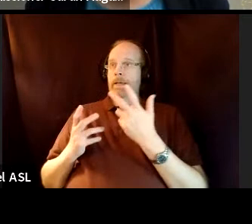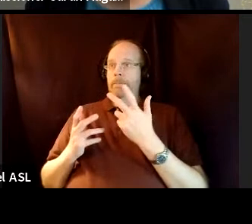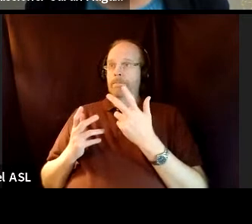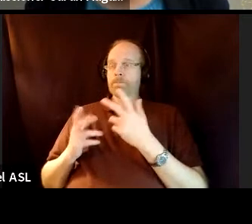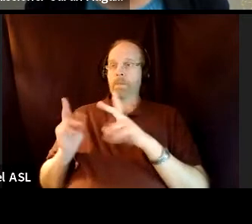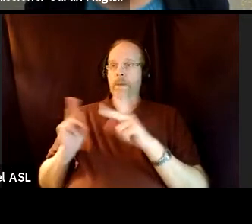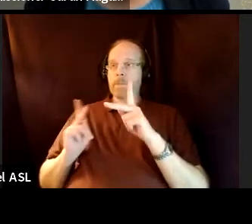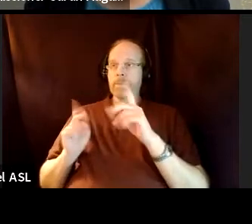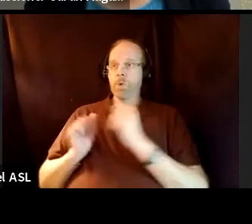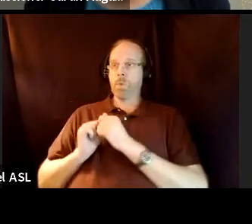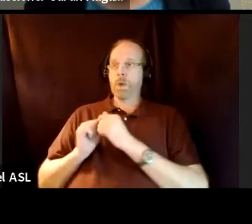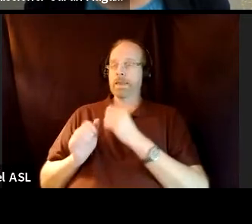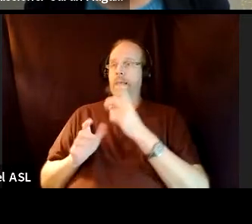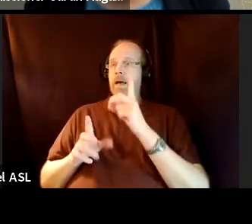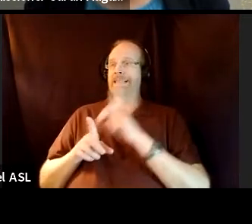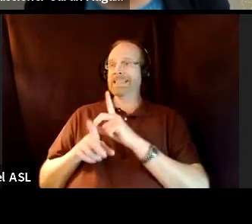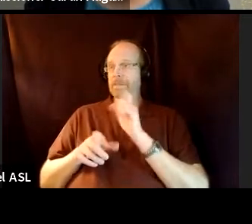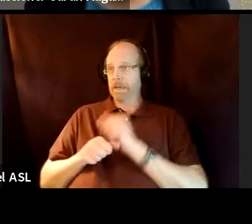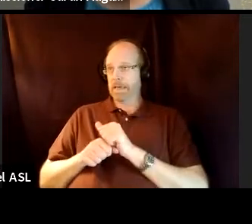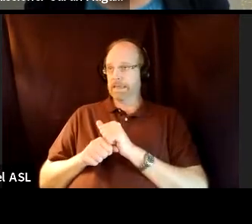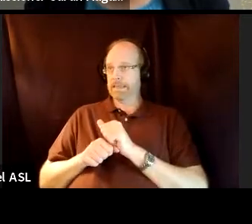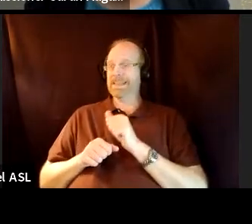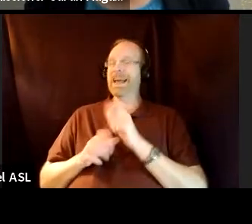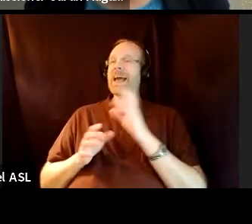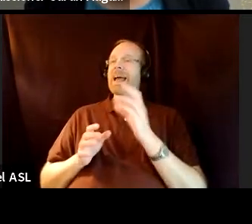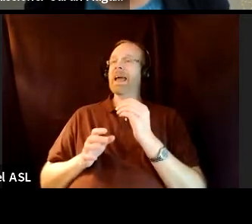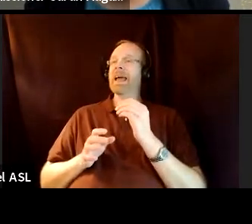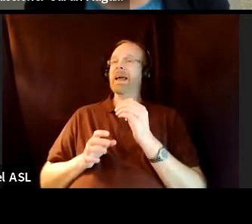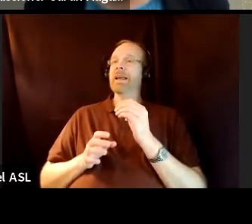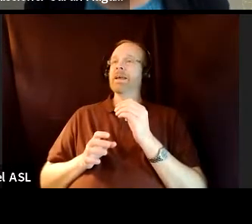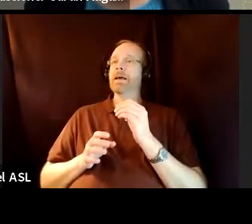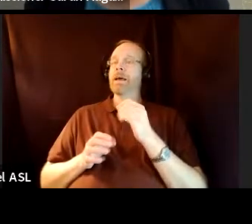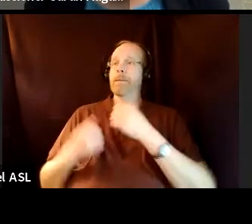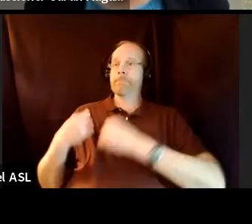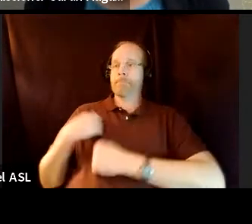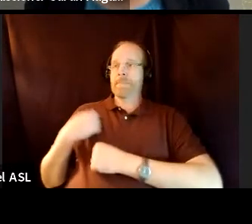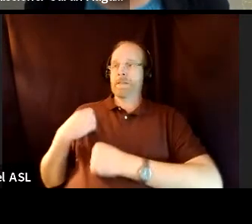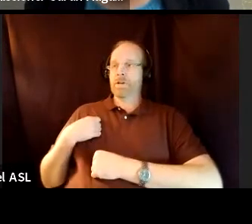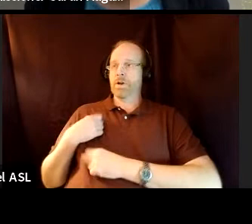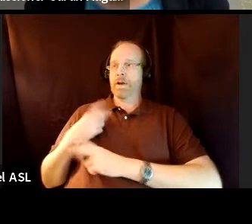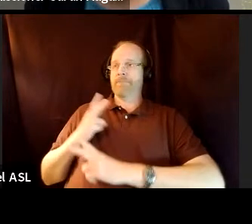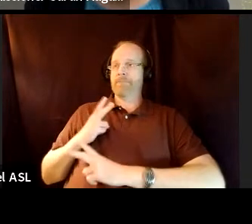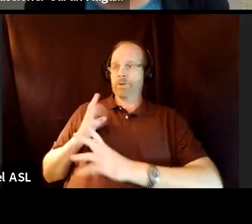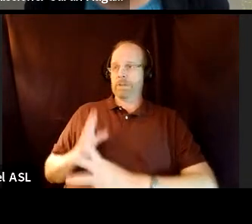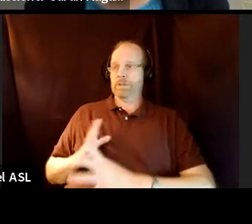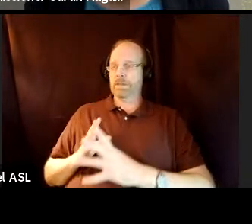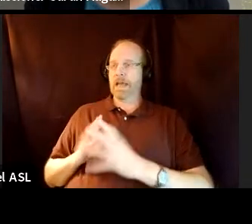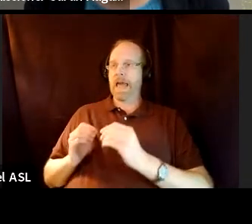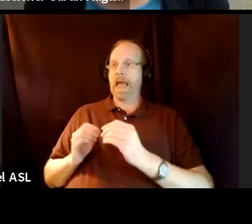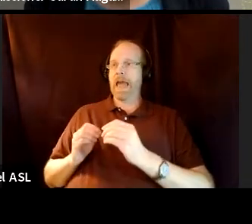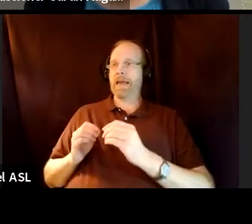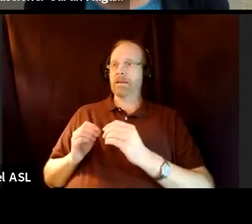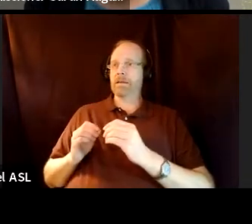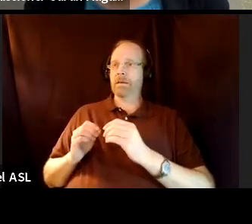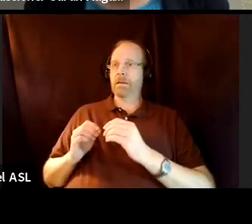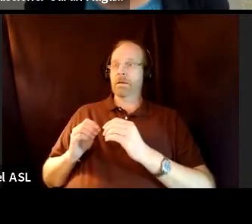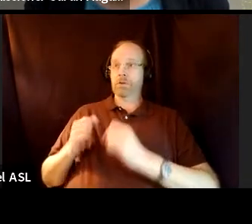people with disabilities, and then military veterans and soldiers, active duty,